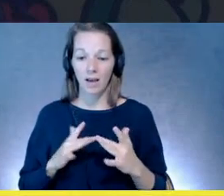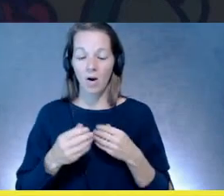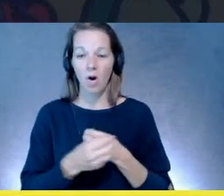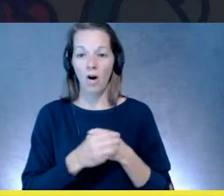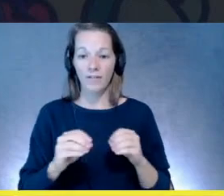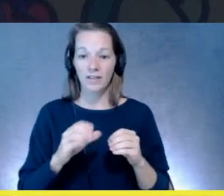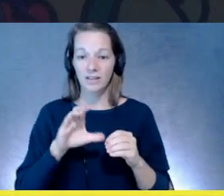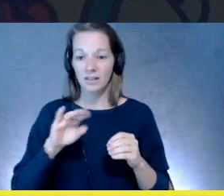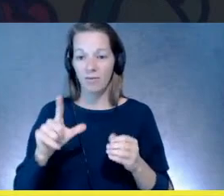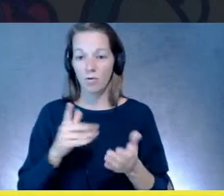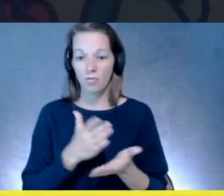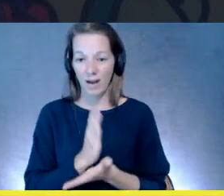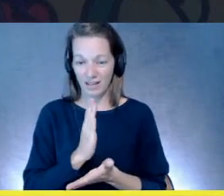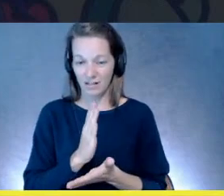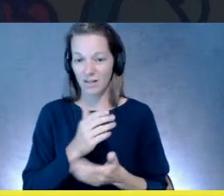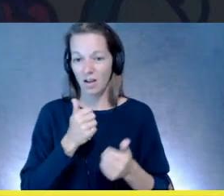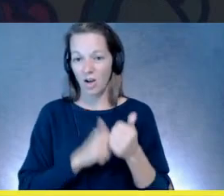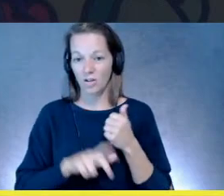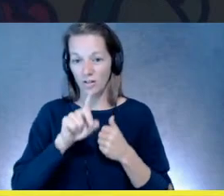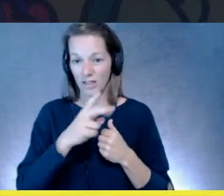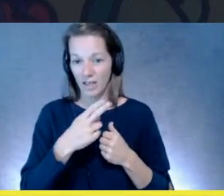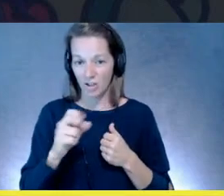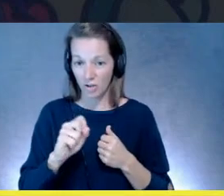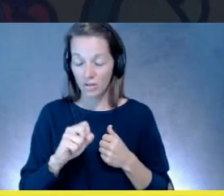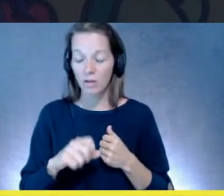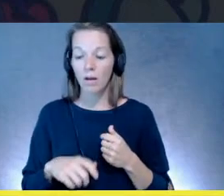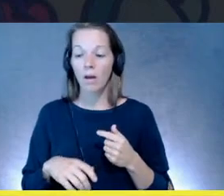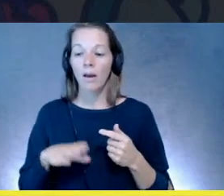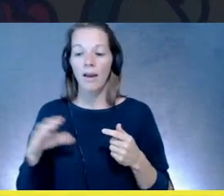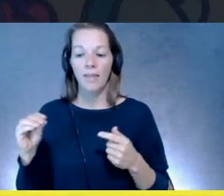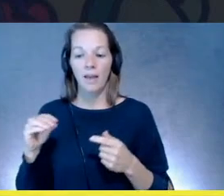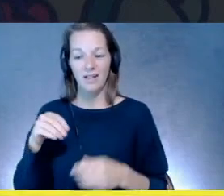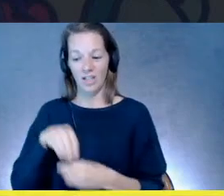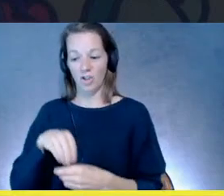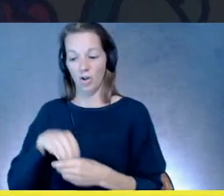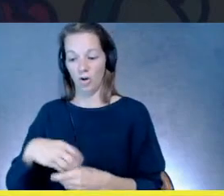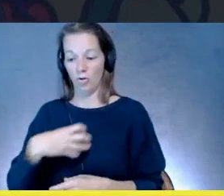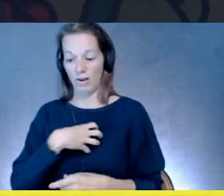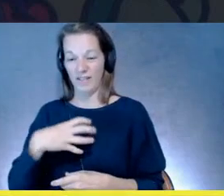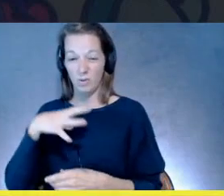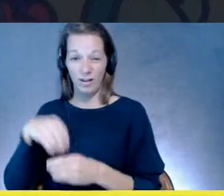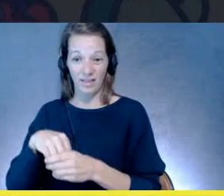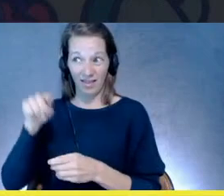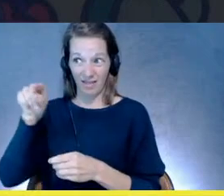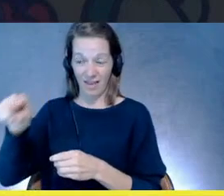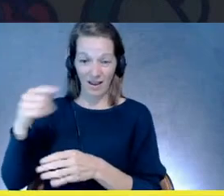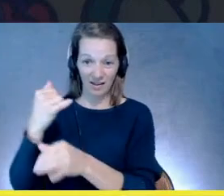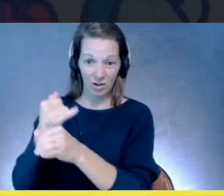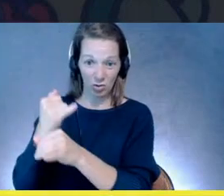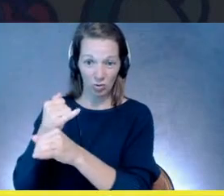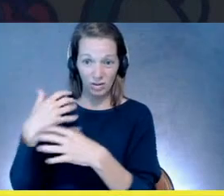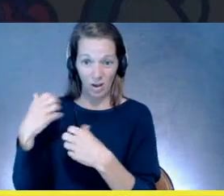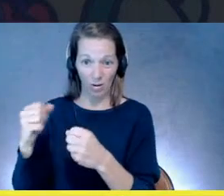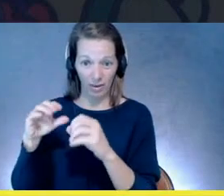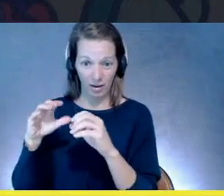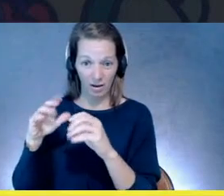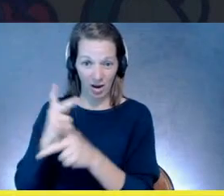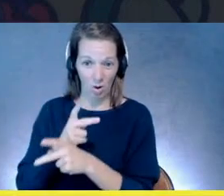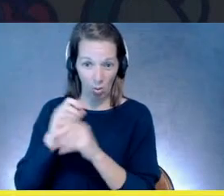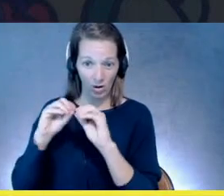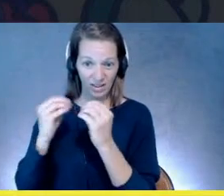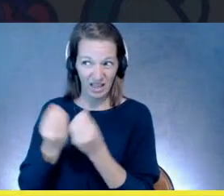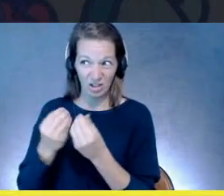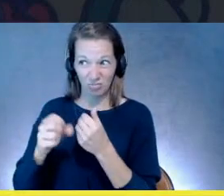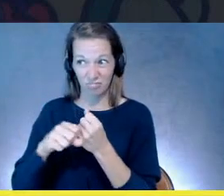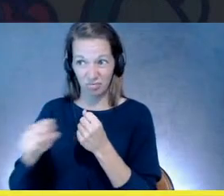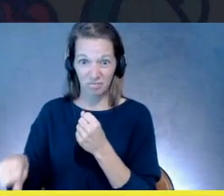within the Department of Health and Human Services, an internal grievance within the healthcare organization, which may take about 60 days.